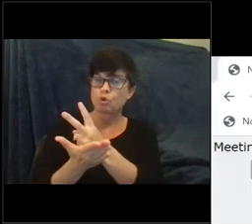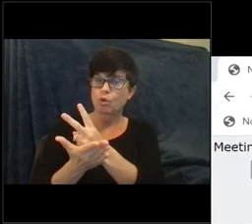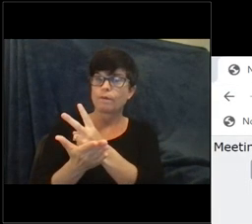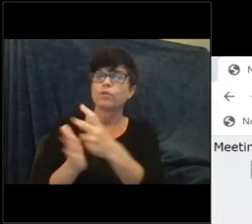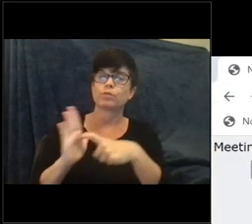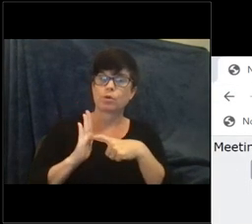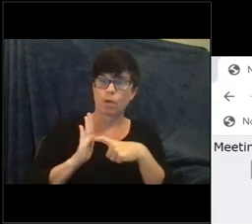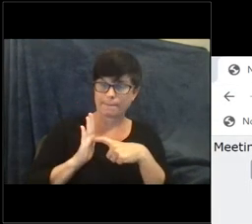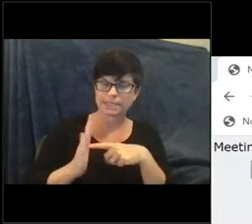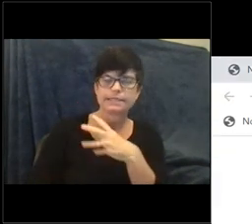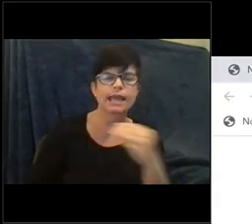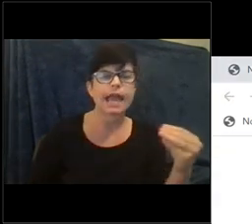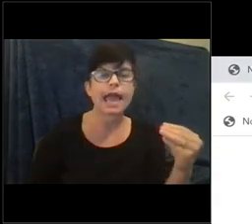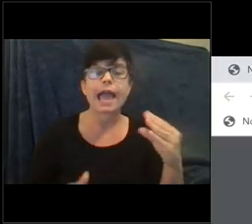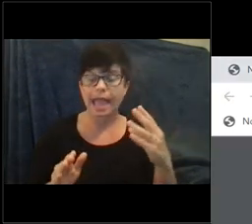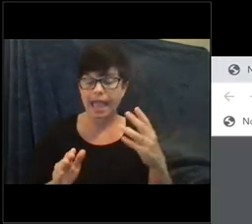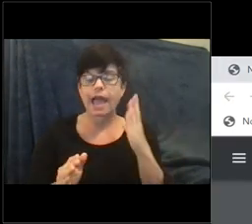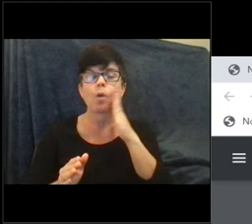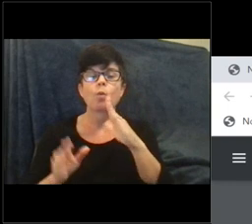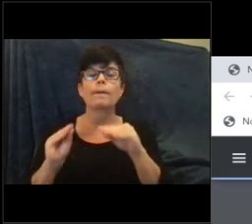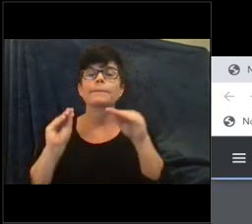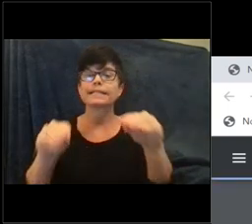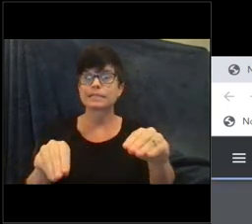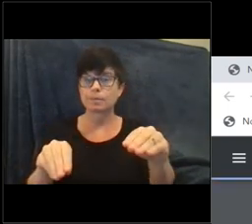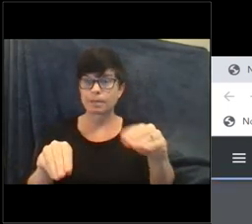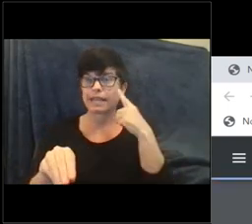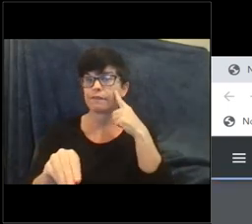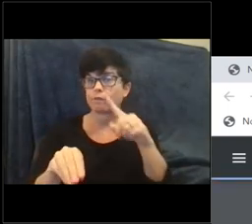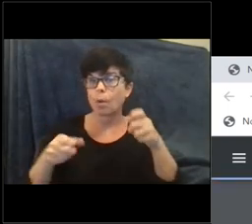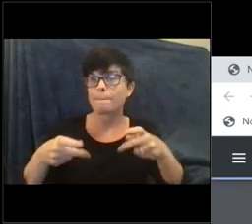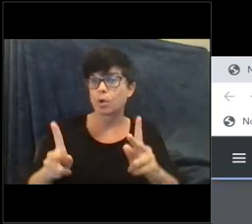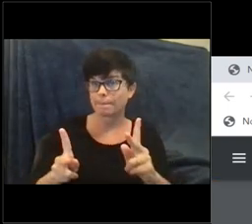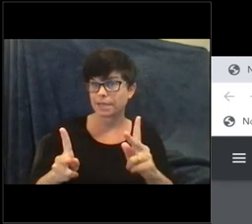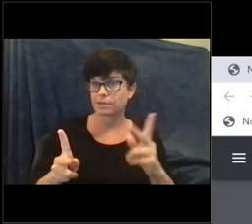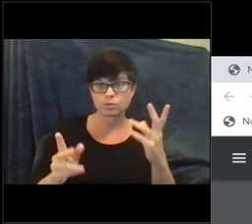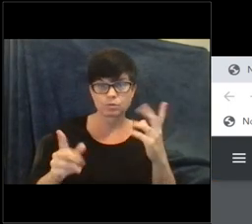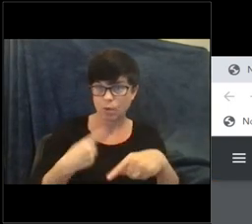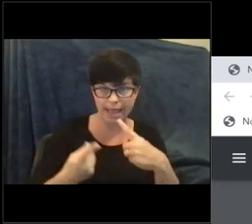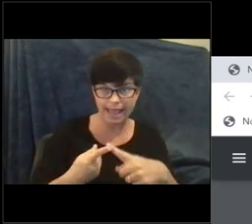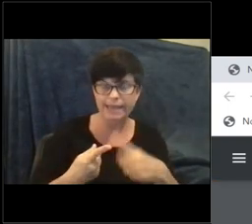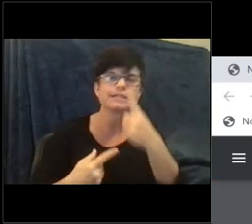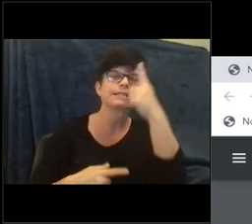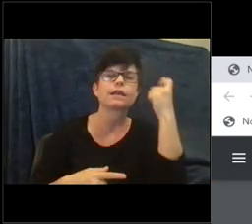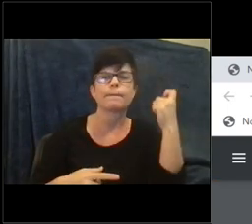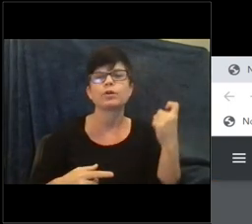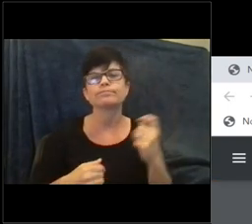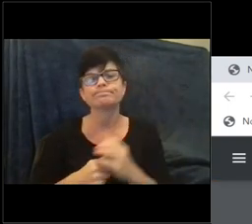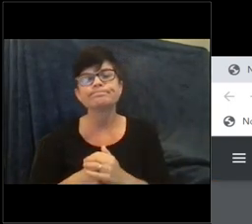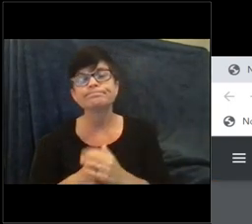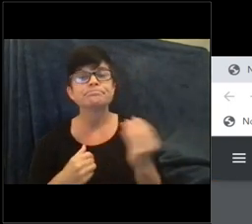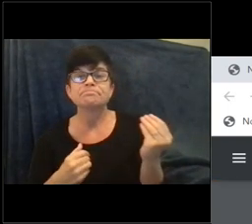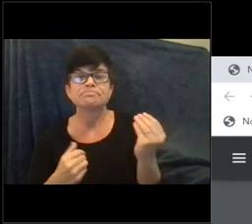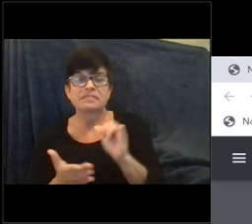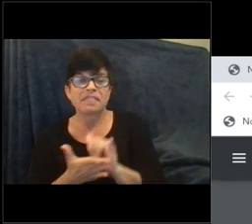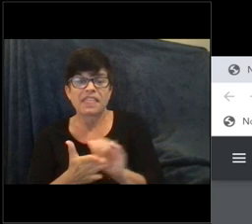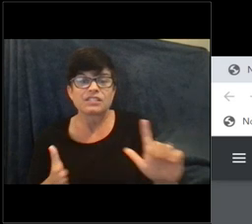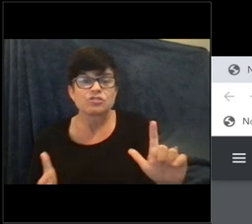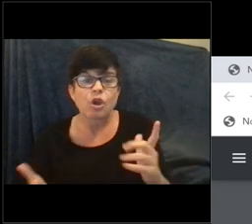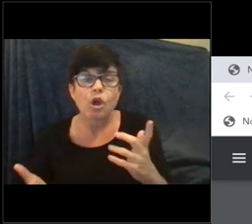will be submitting for permits in the summer. And that's really, you know, the only update